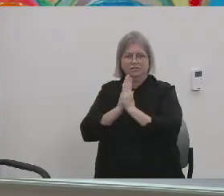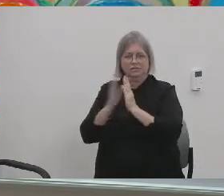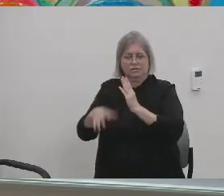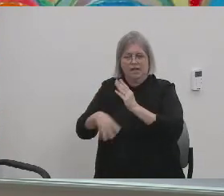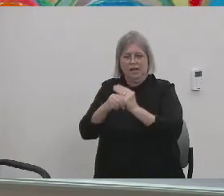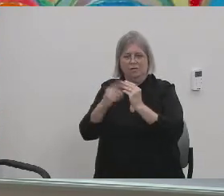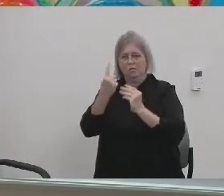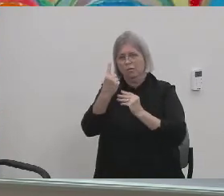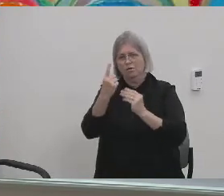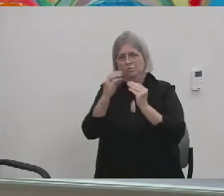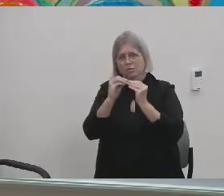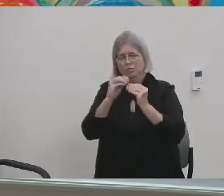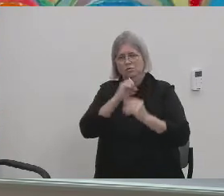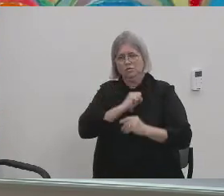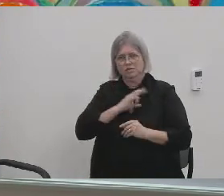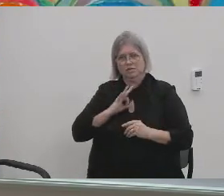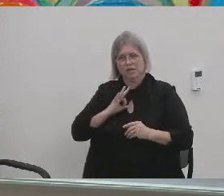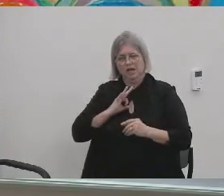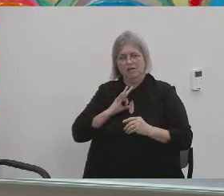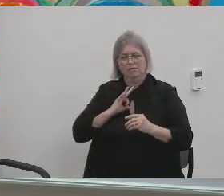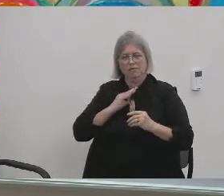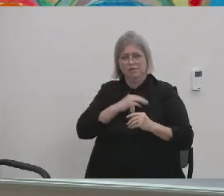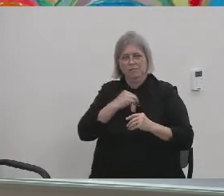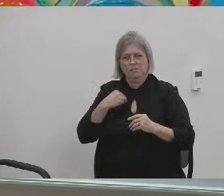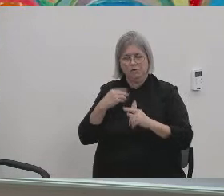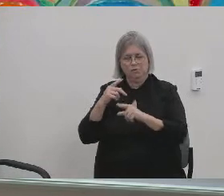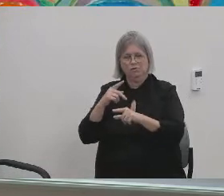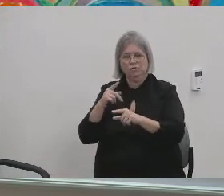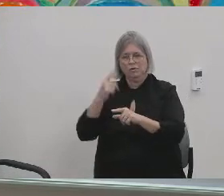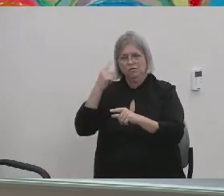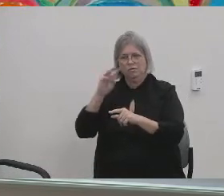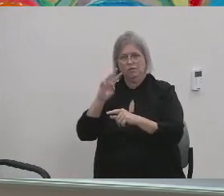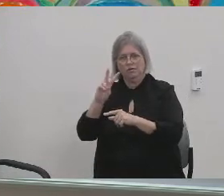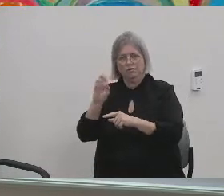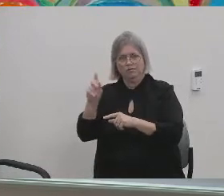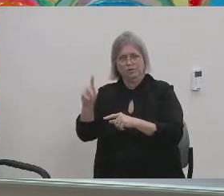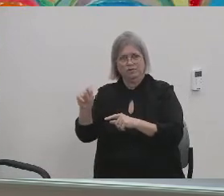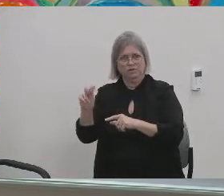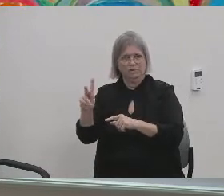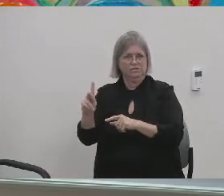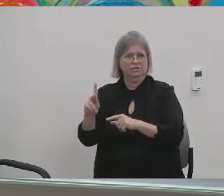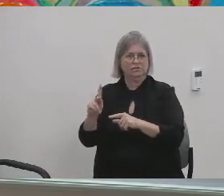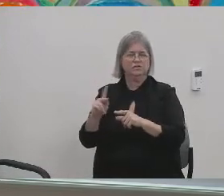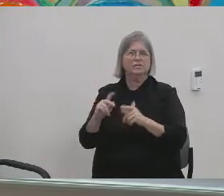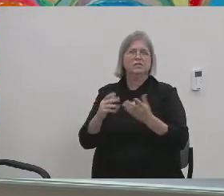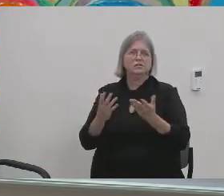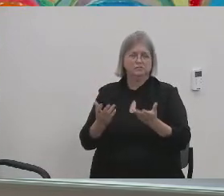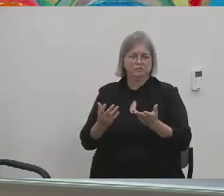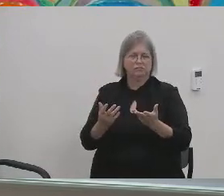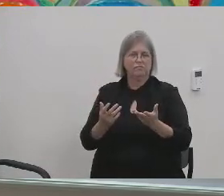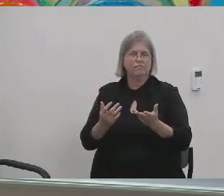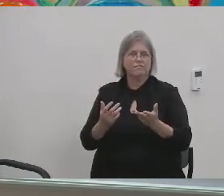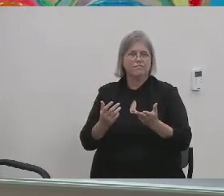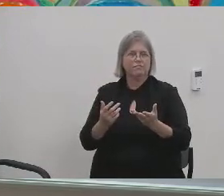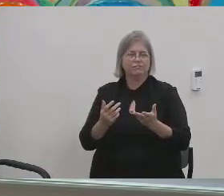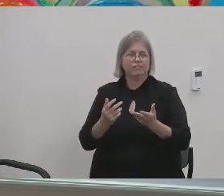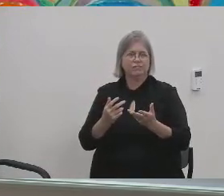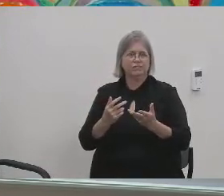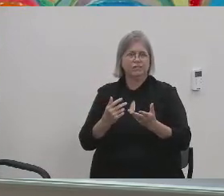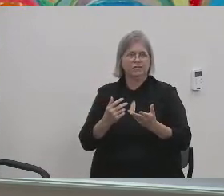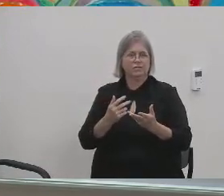member through the Vartech contract, but we're actually going to change 3. So there will be